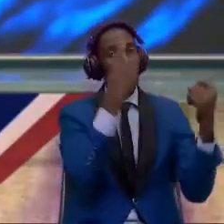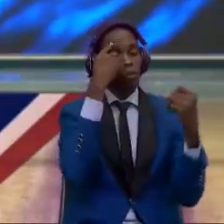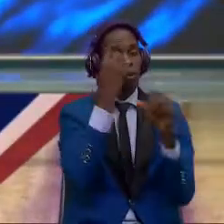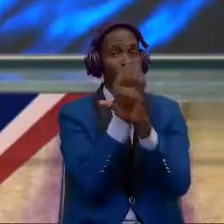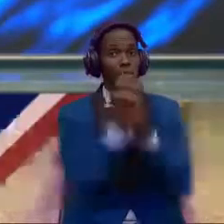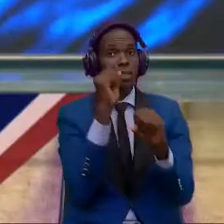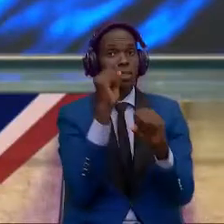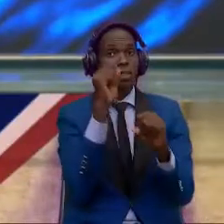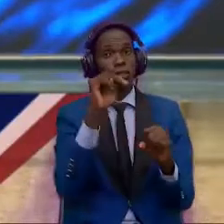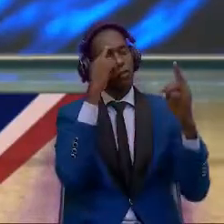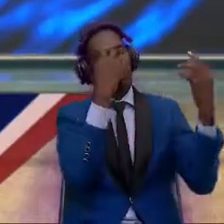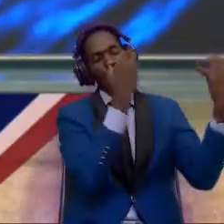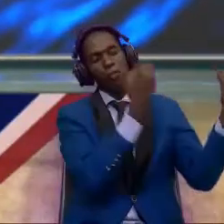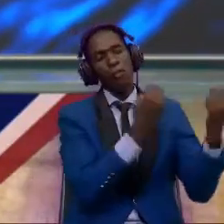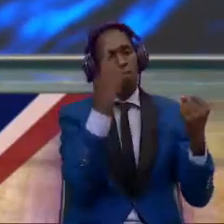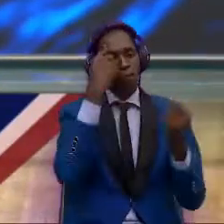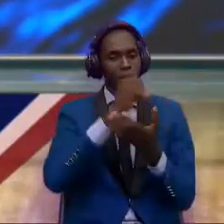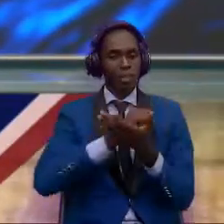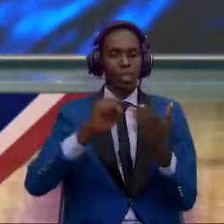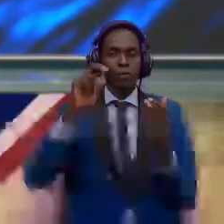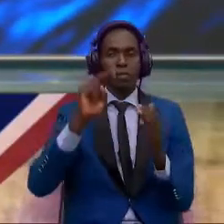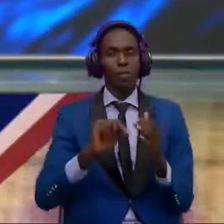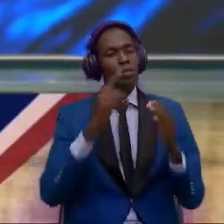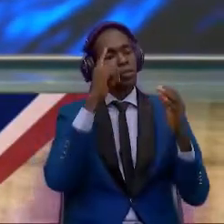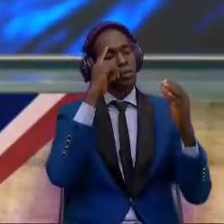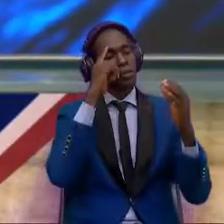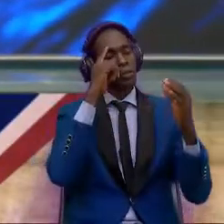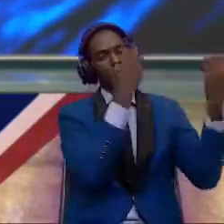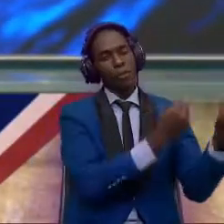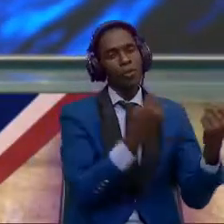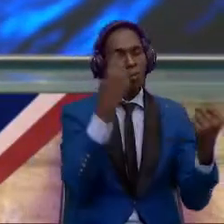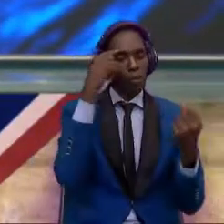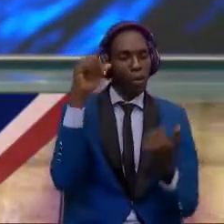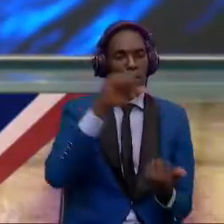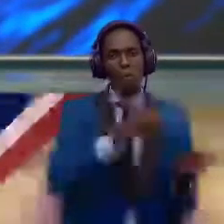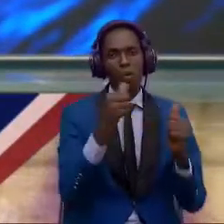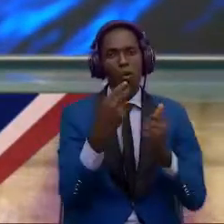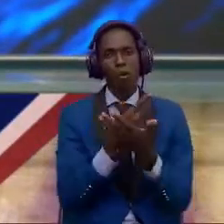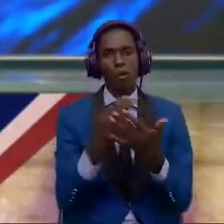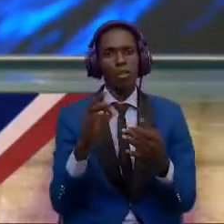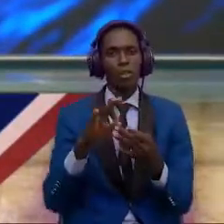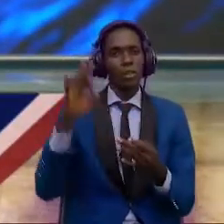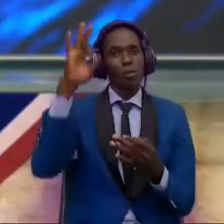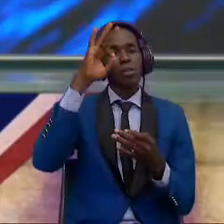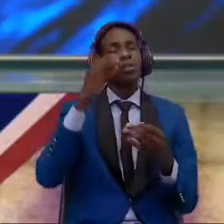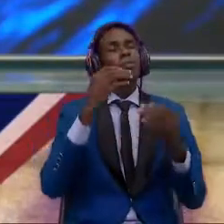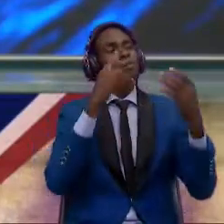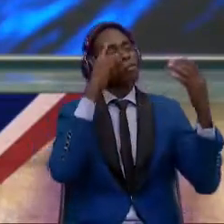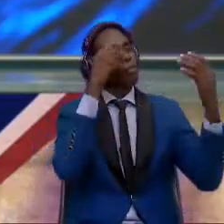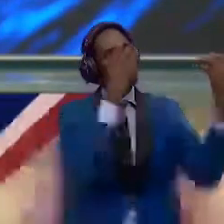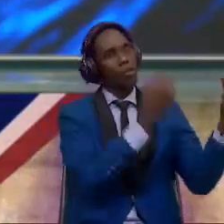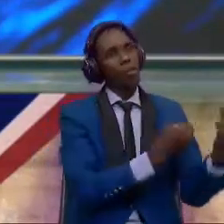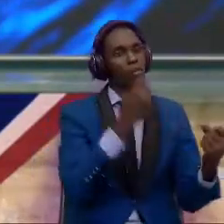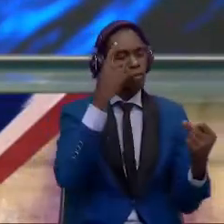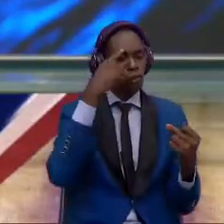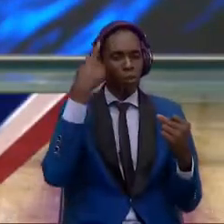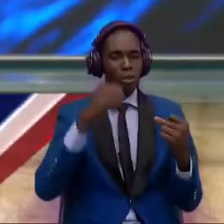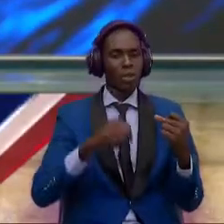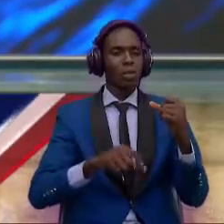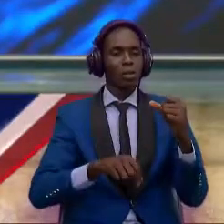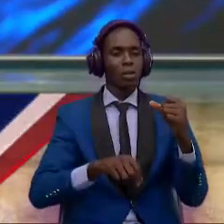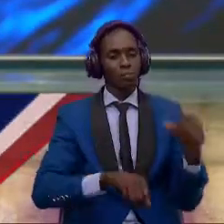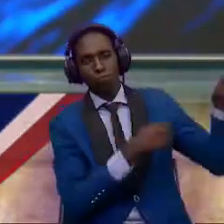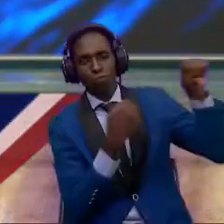sanctification. Faith for the baptism in the Holy Ghost. Faith for the outpouring of the power of the Holy